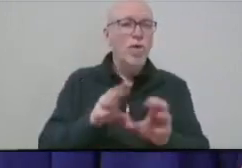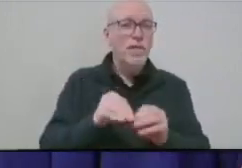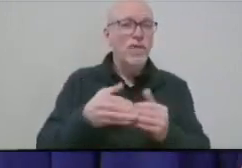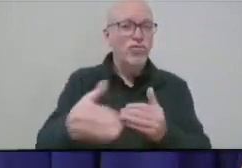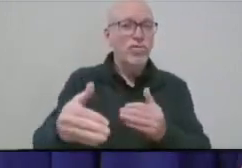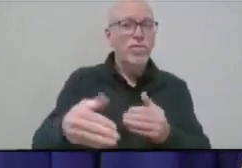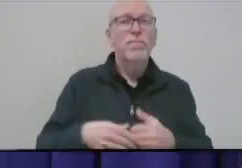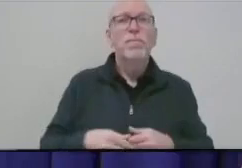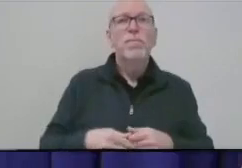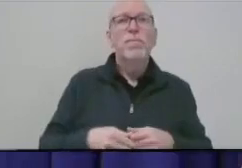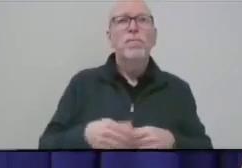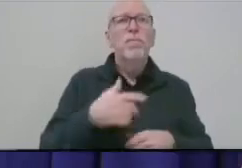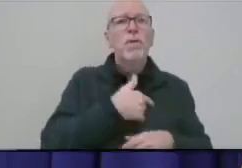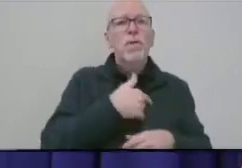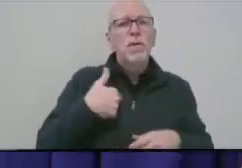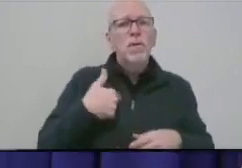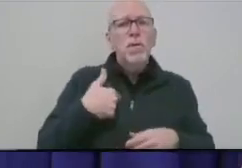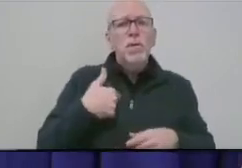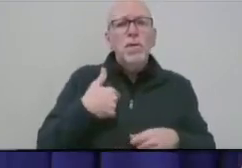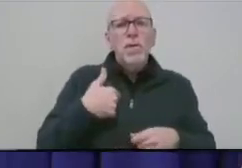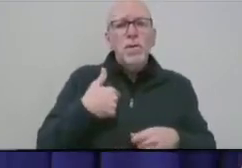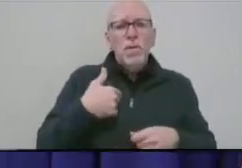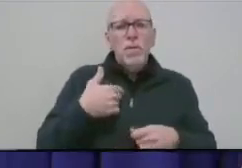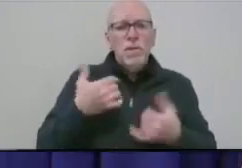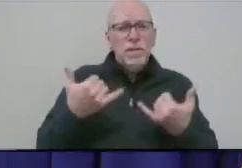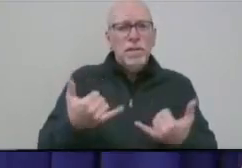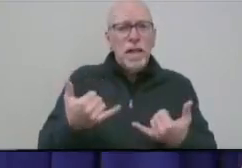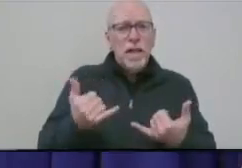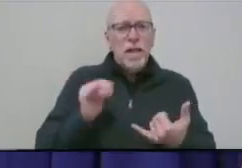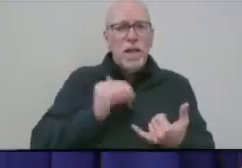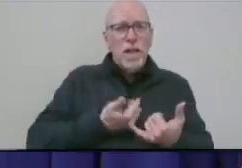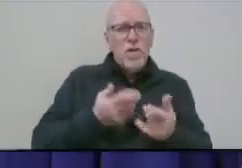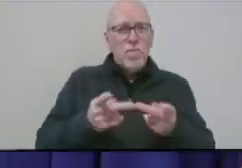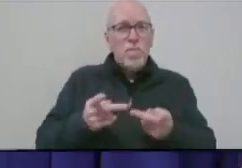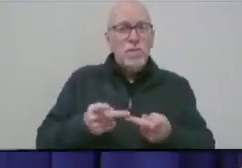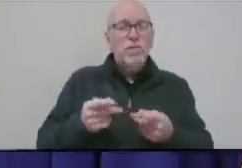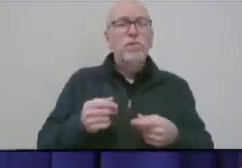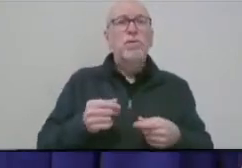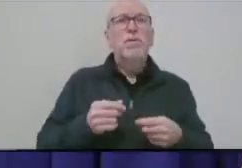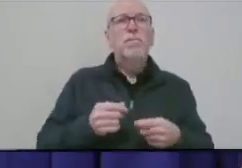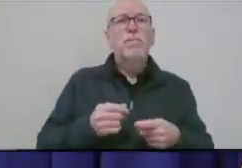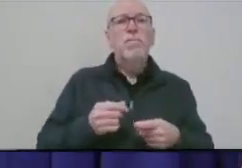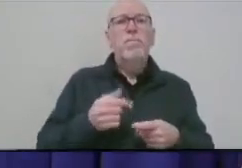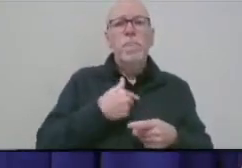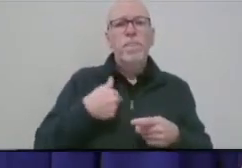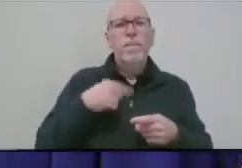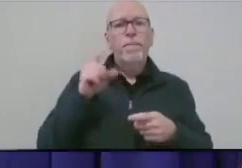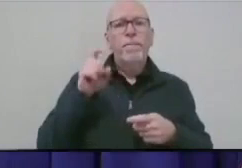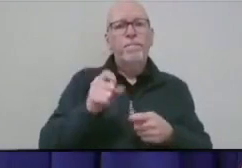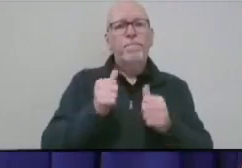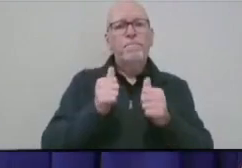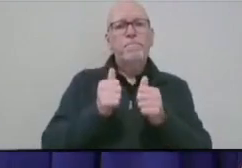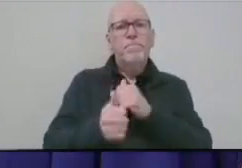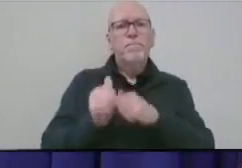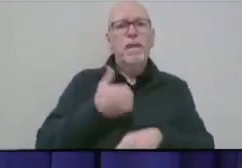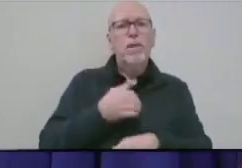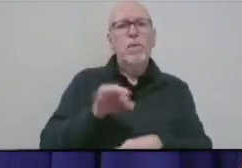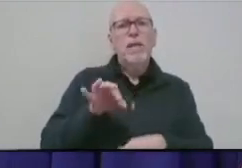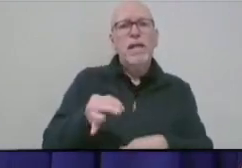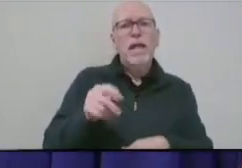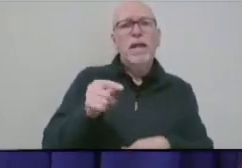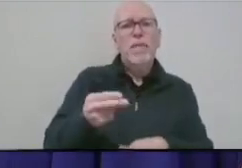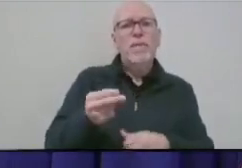are in a position, Lindsay, to pass our ninth straight